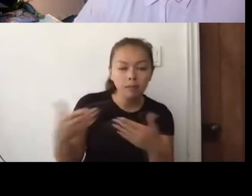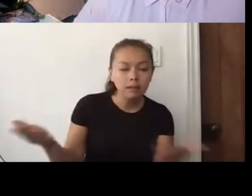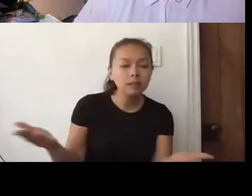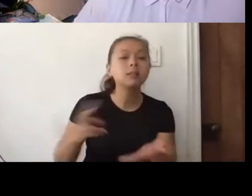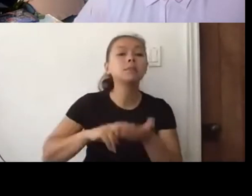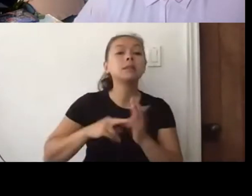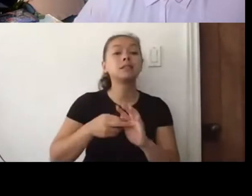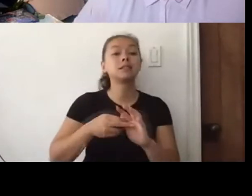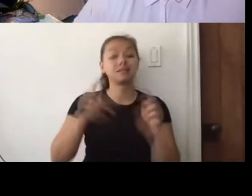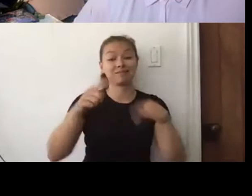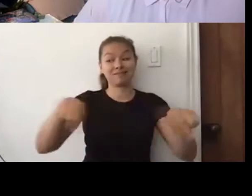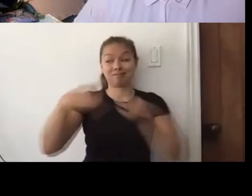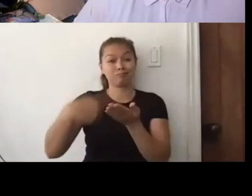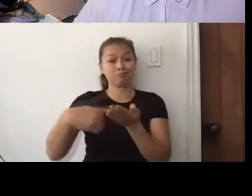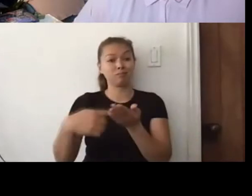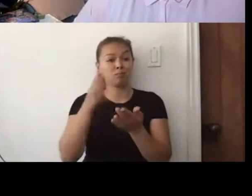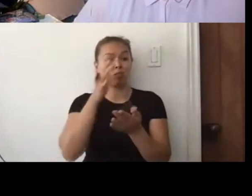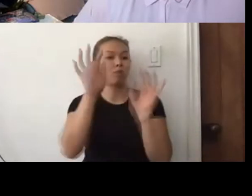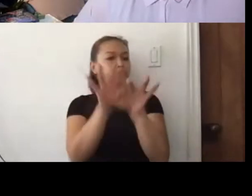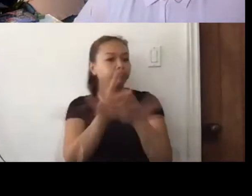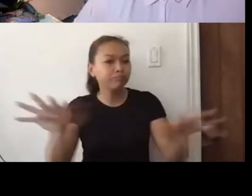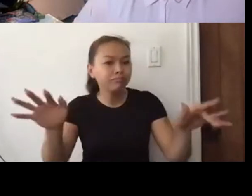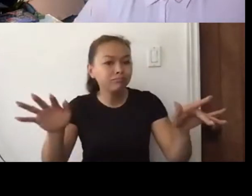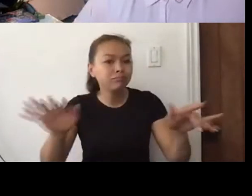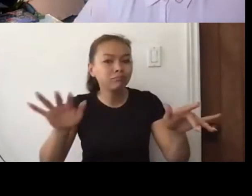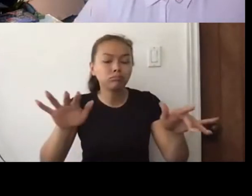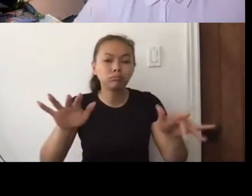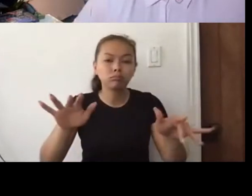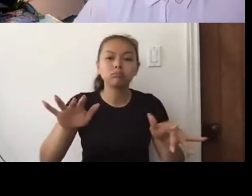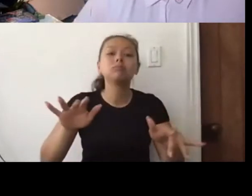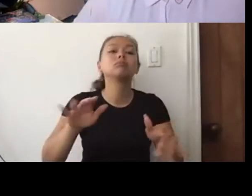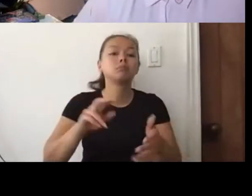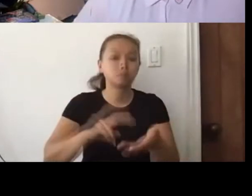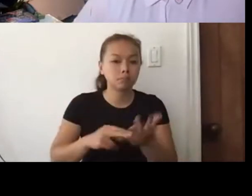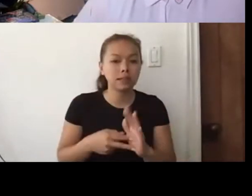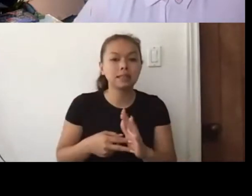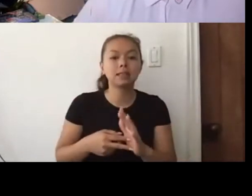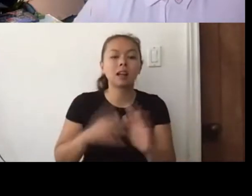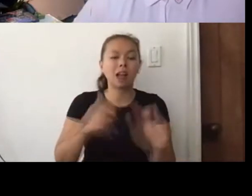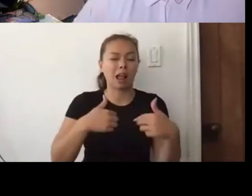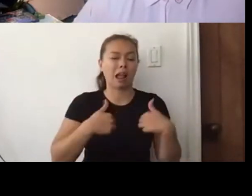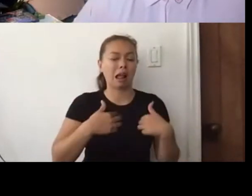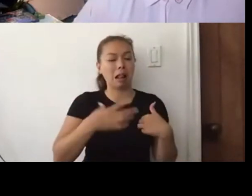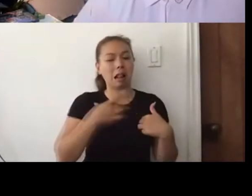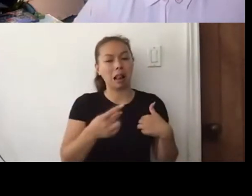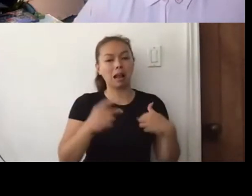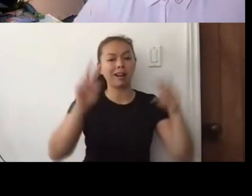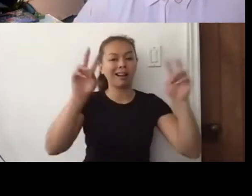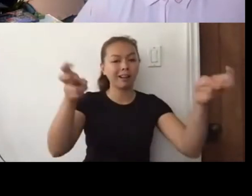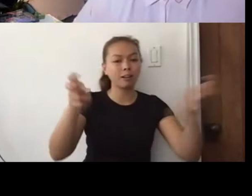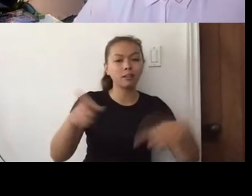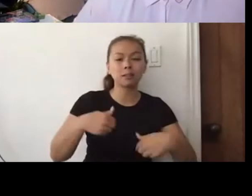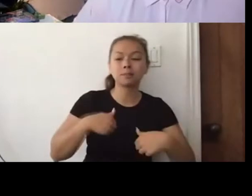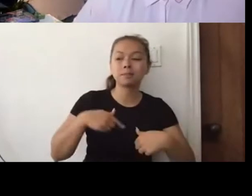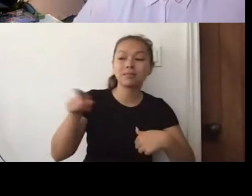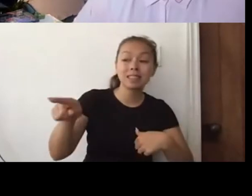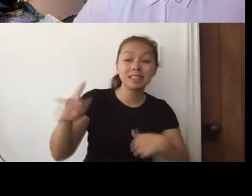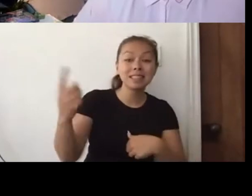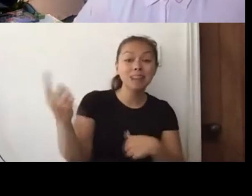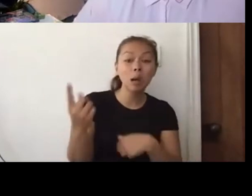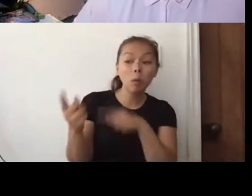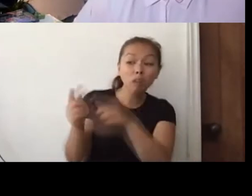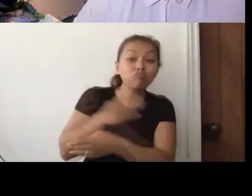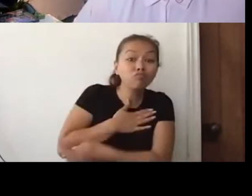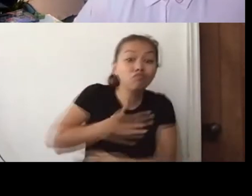rich to this conversation. I always like the phrasing, don't yuck someone else's yum. So even though we might have disagreements or